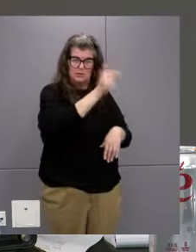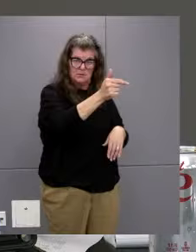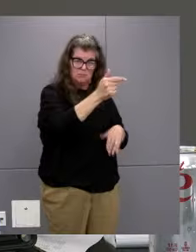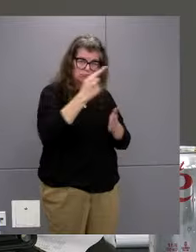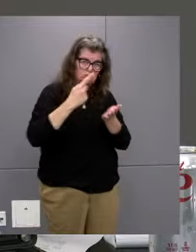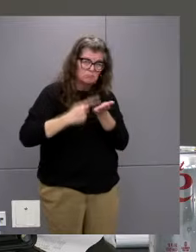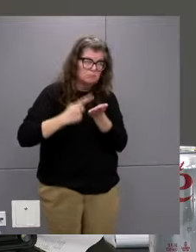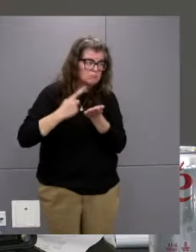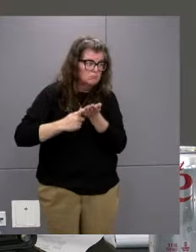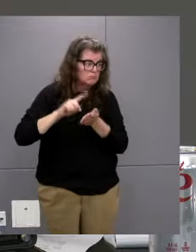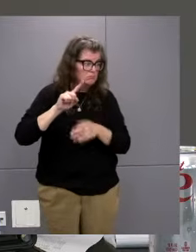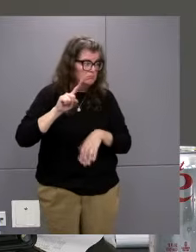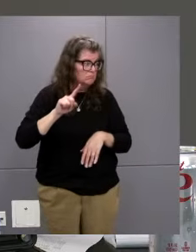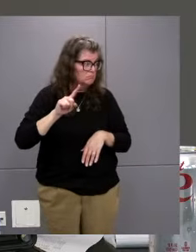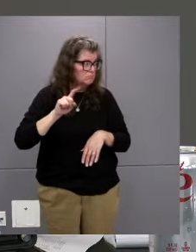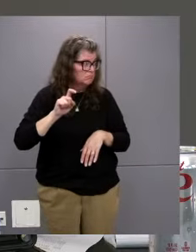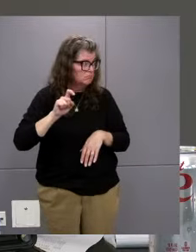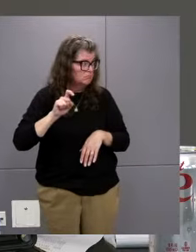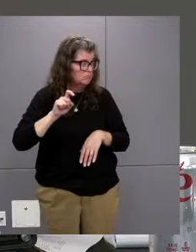discussion?